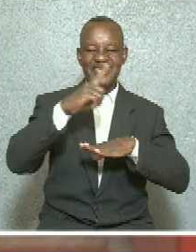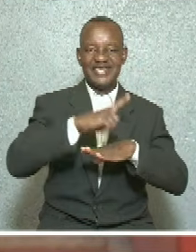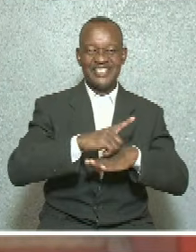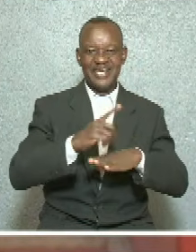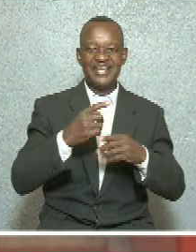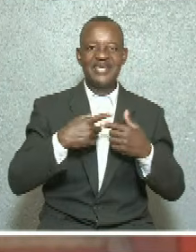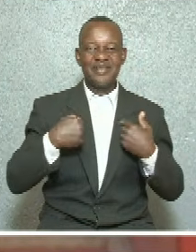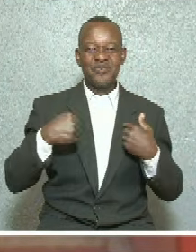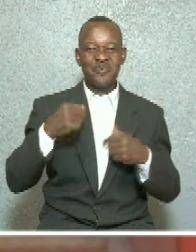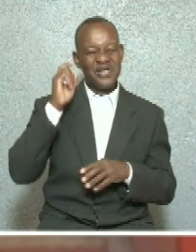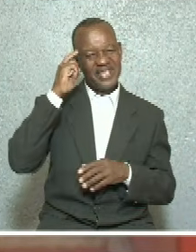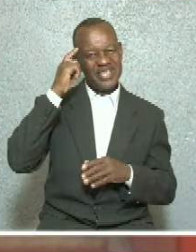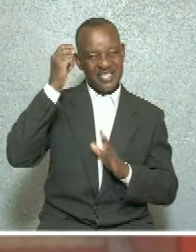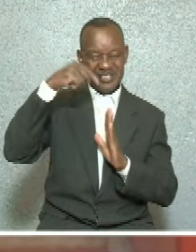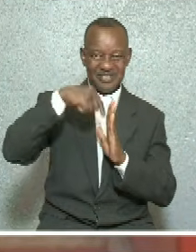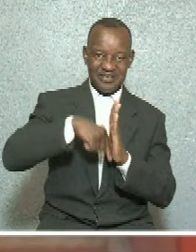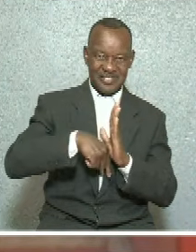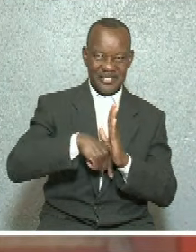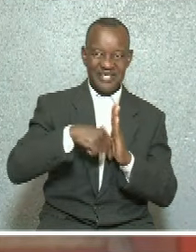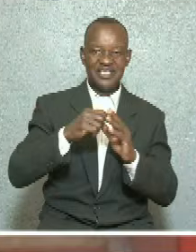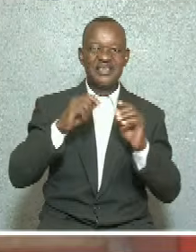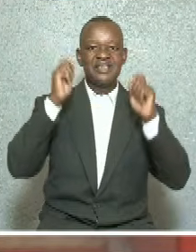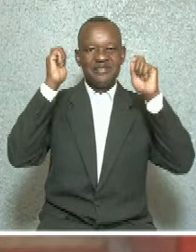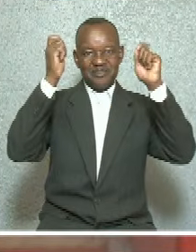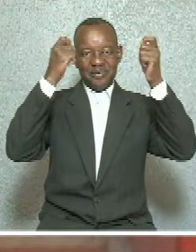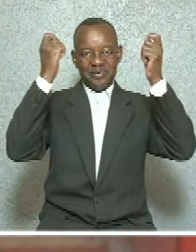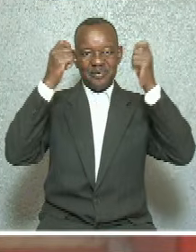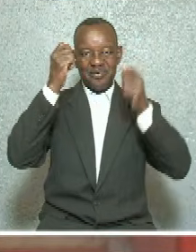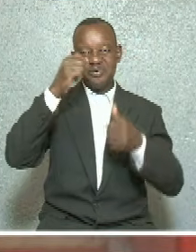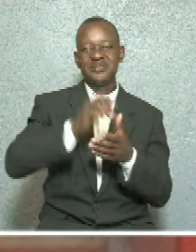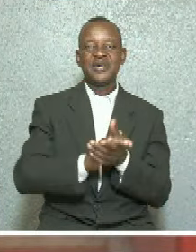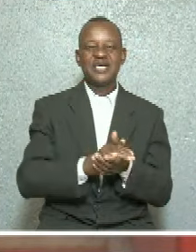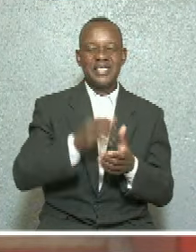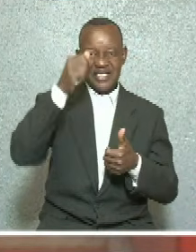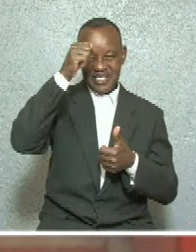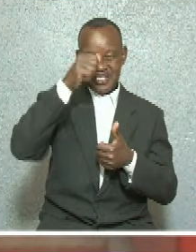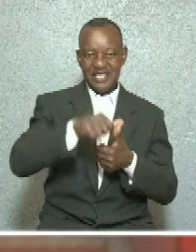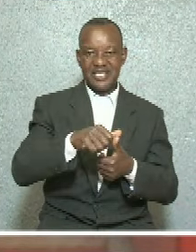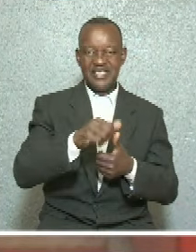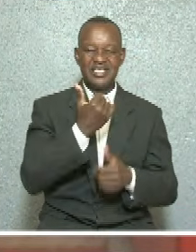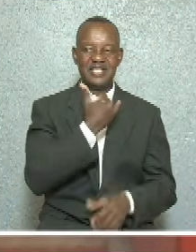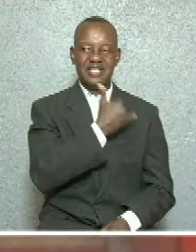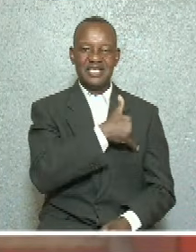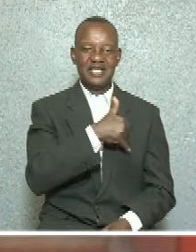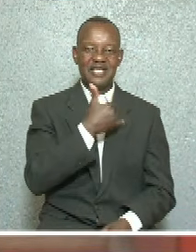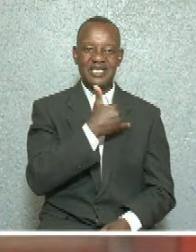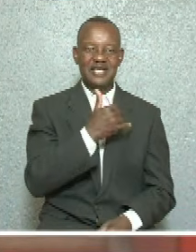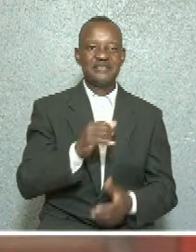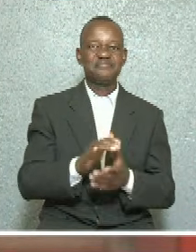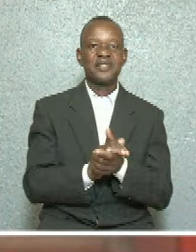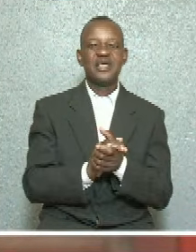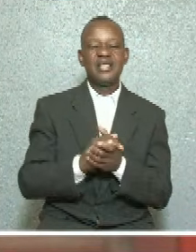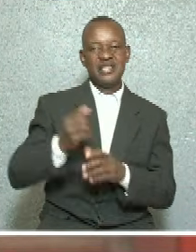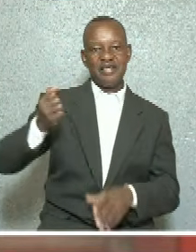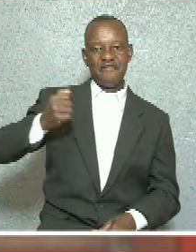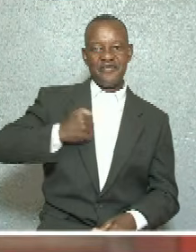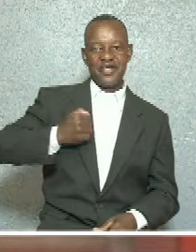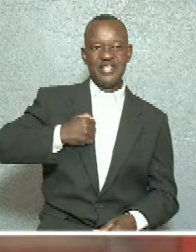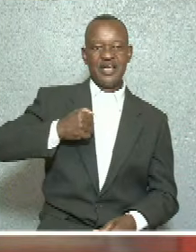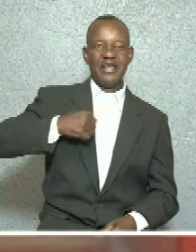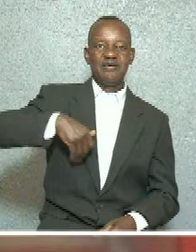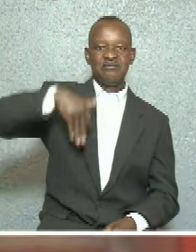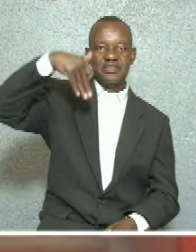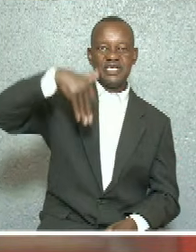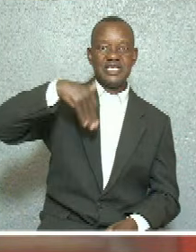commemorate, and celebrate the life of what we call the father of the Namibian Nation, Dr. Sam